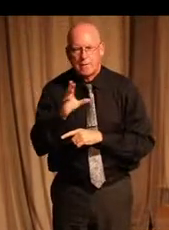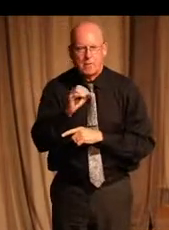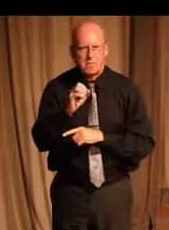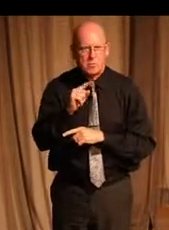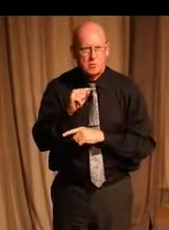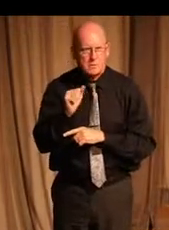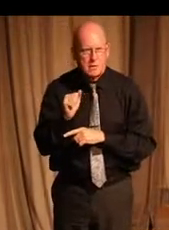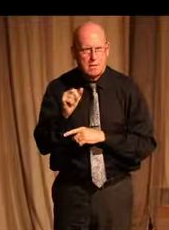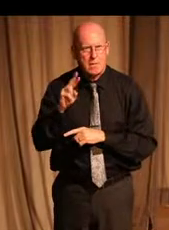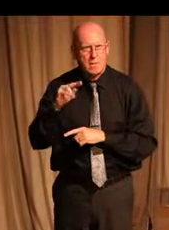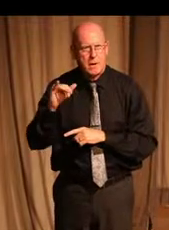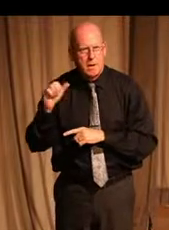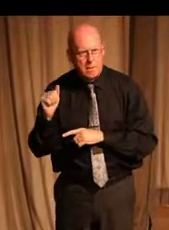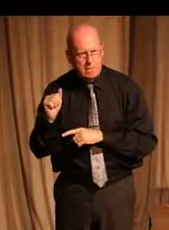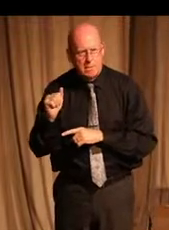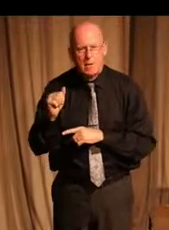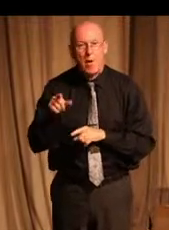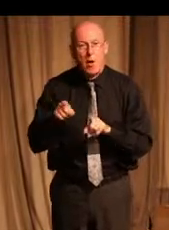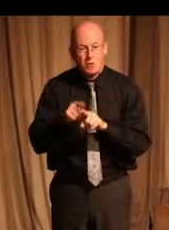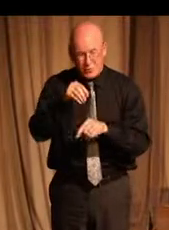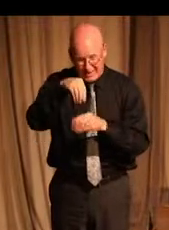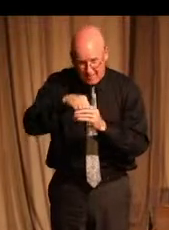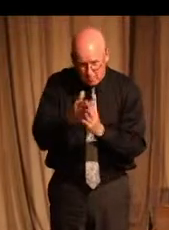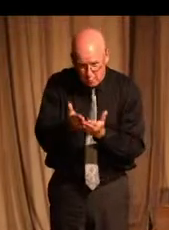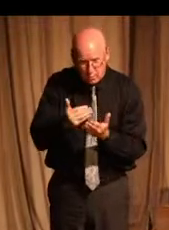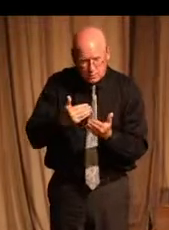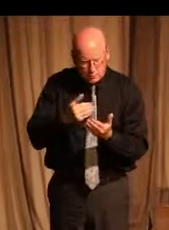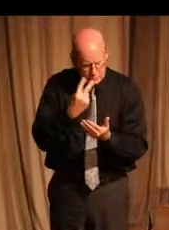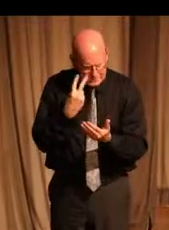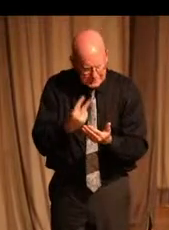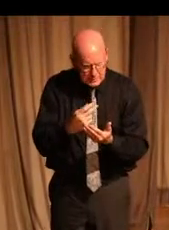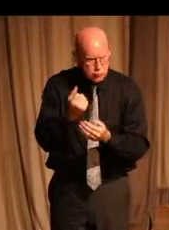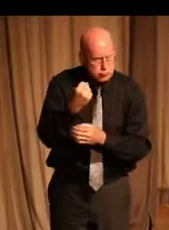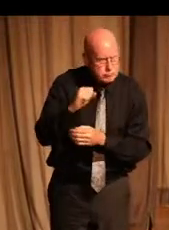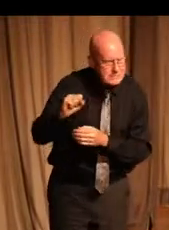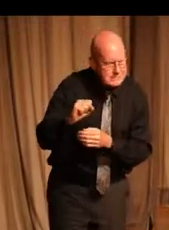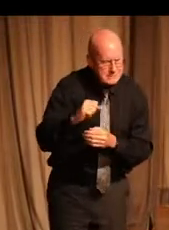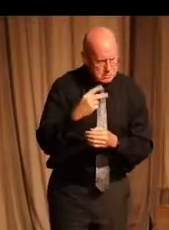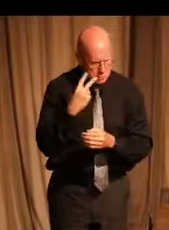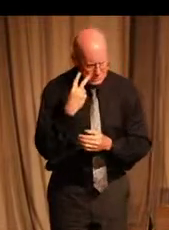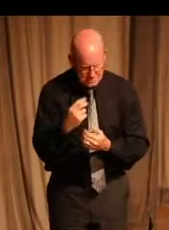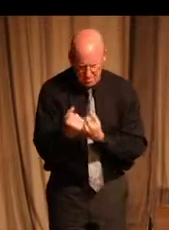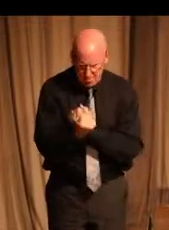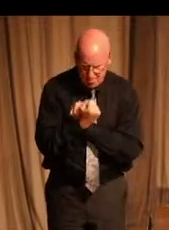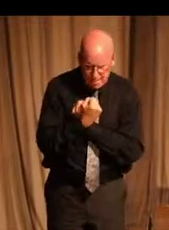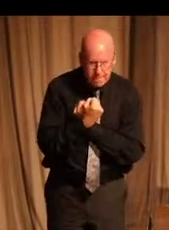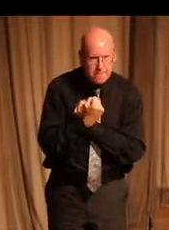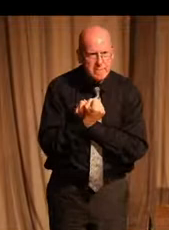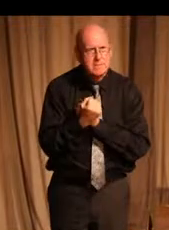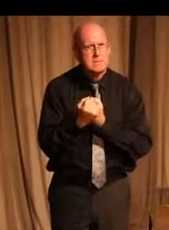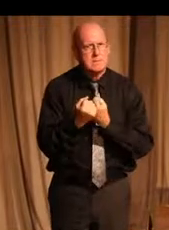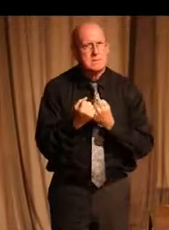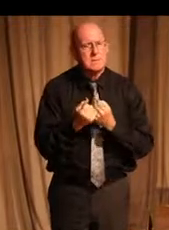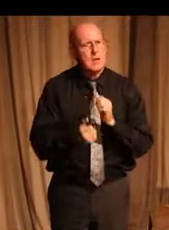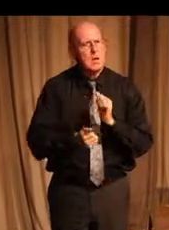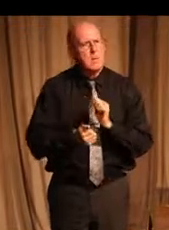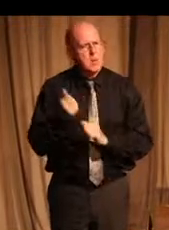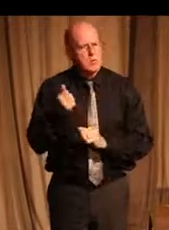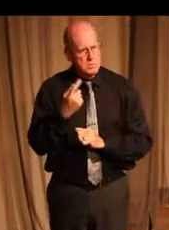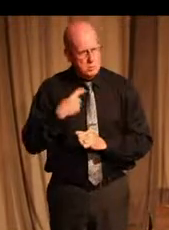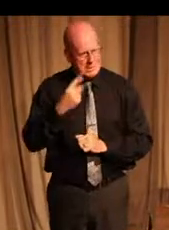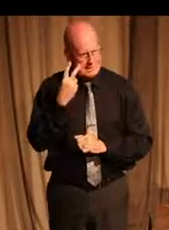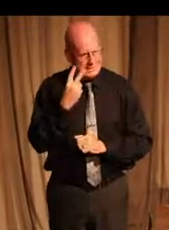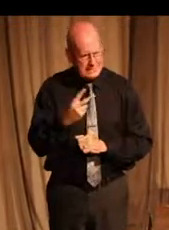And within the pages, you have resistance, you have love. And I think ultimately what we see in Negritude and